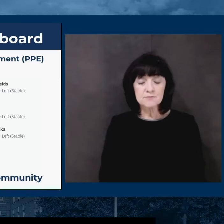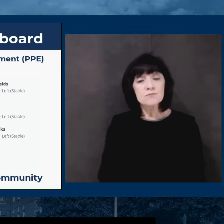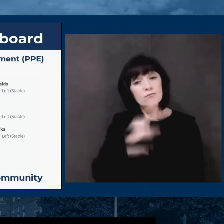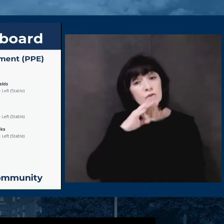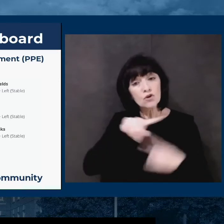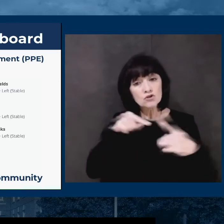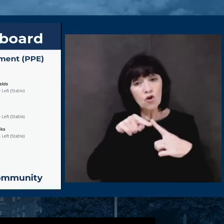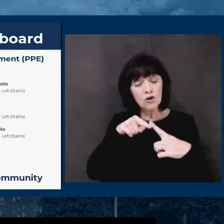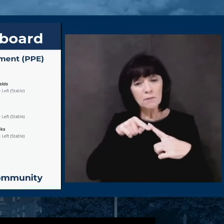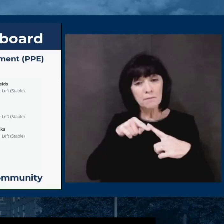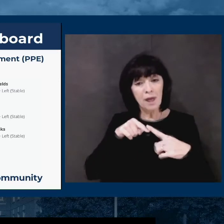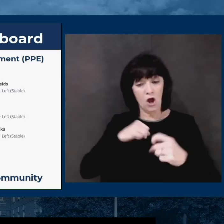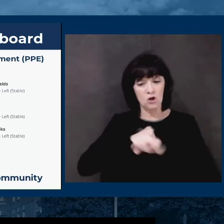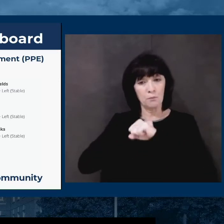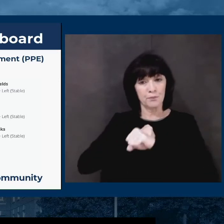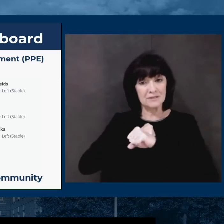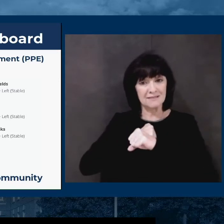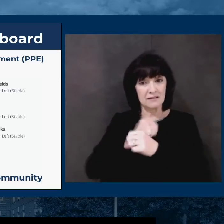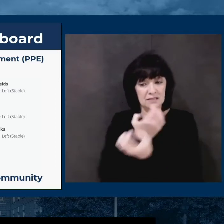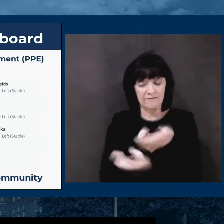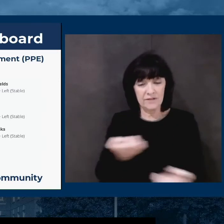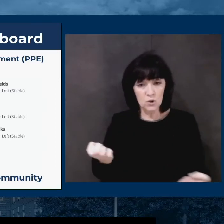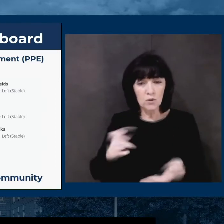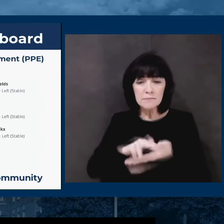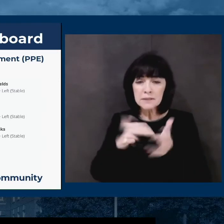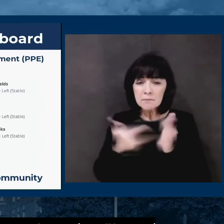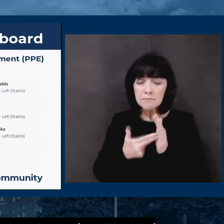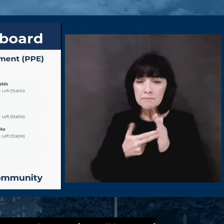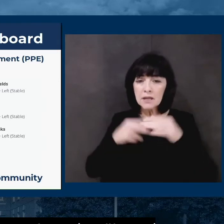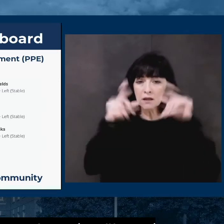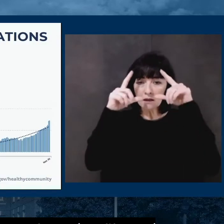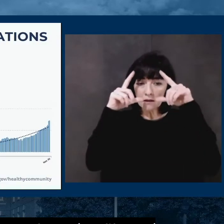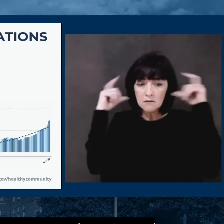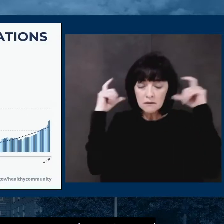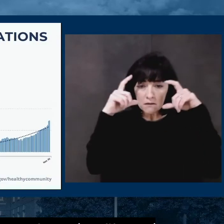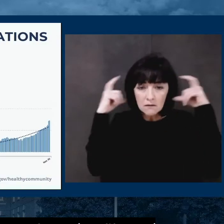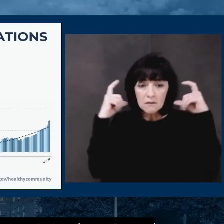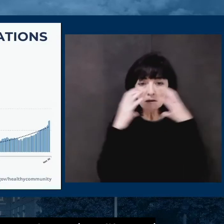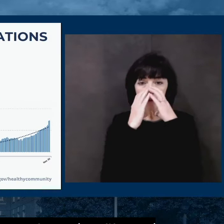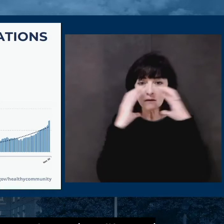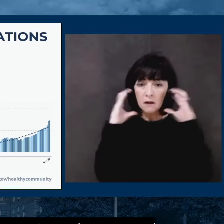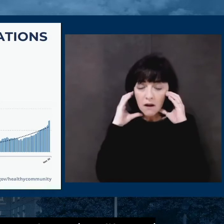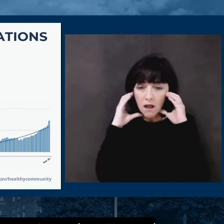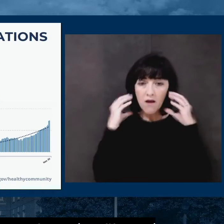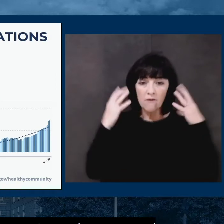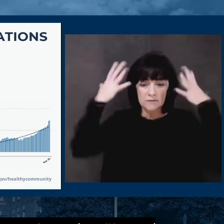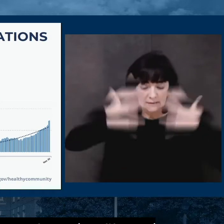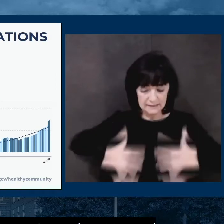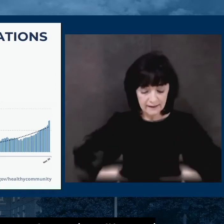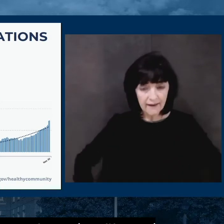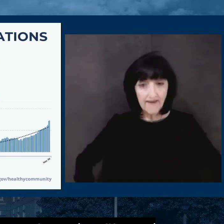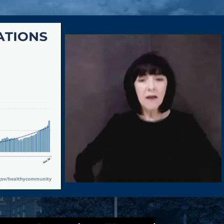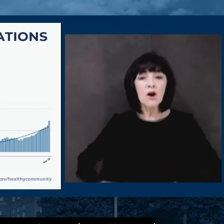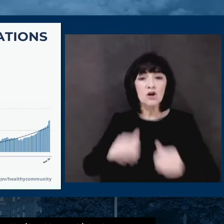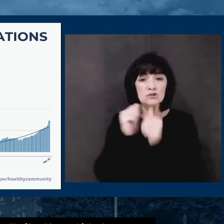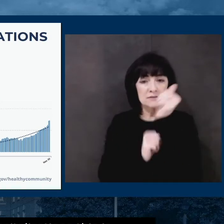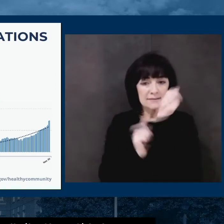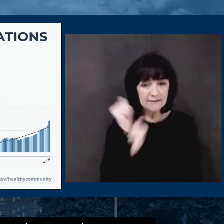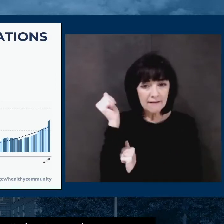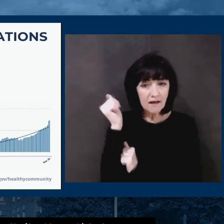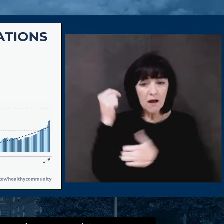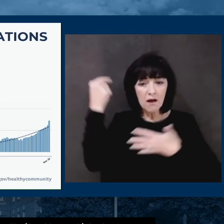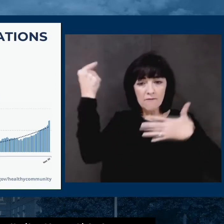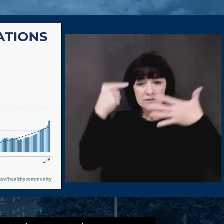good position and prepared there. Now, if we look at current hospitalizations, this is obviously something that we look